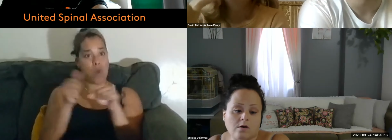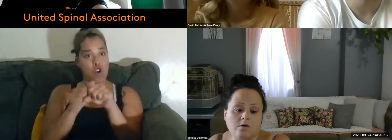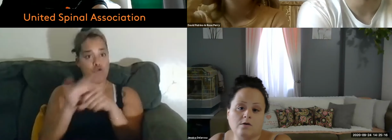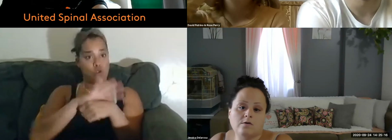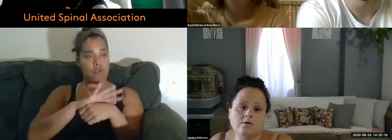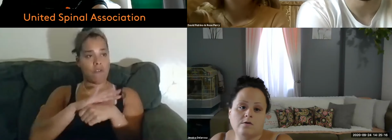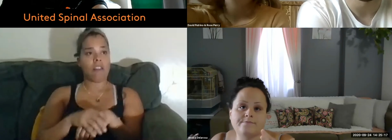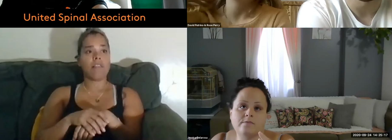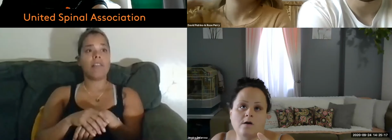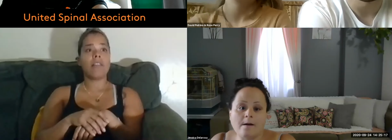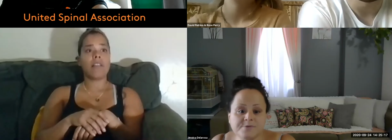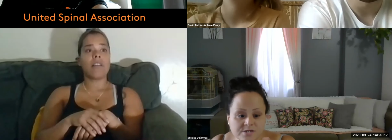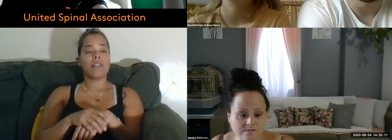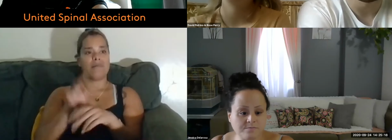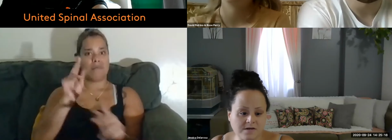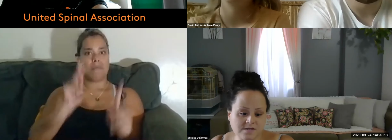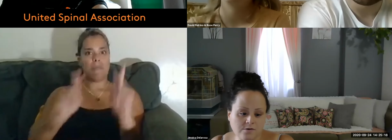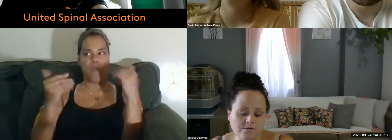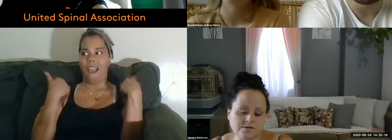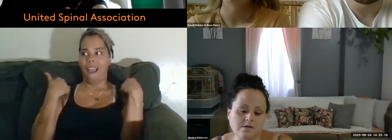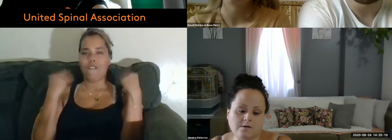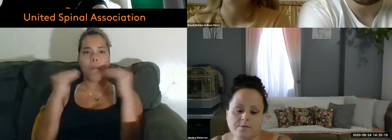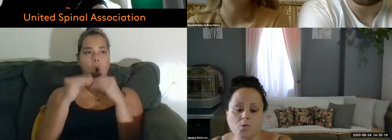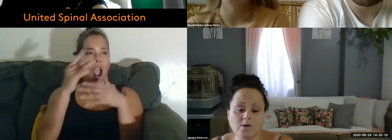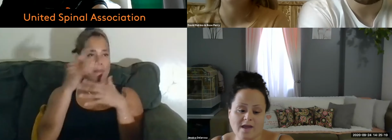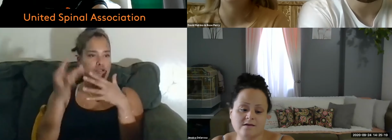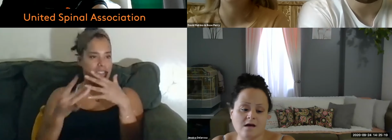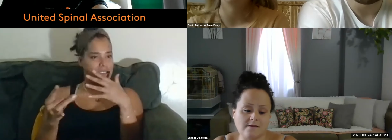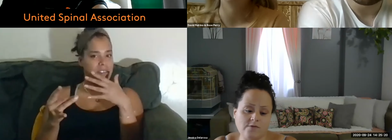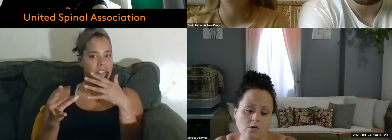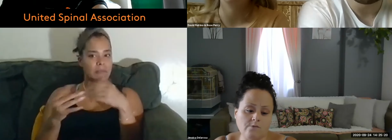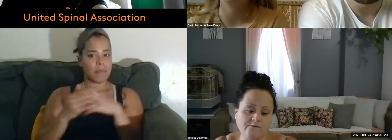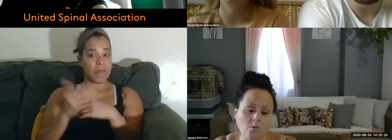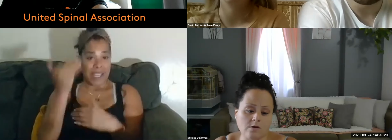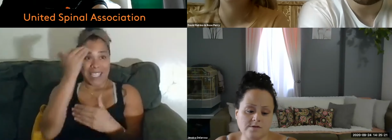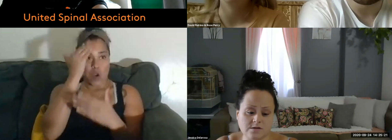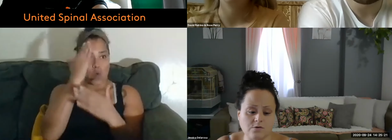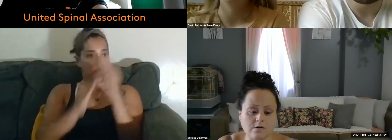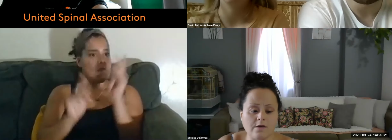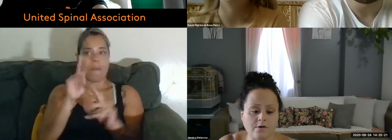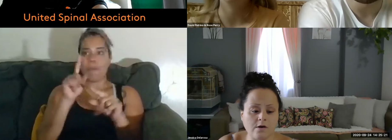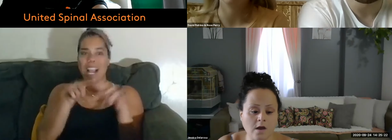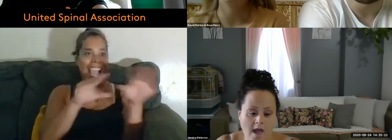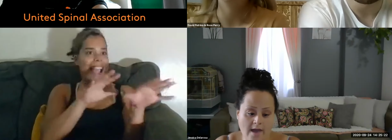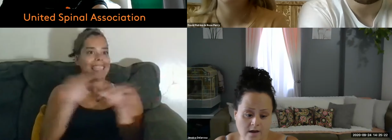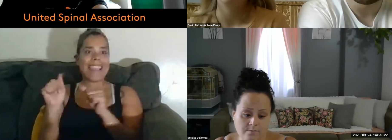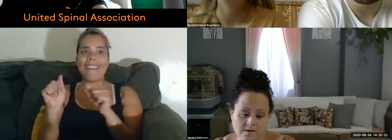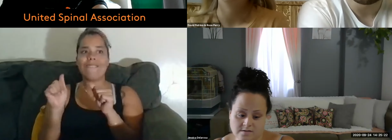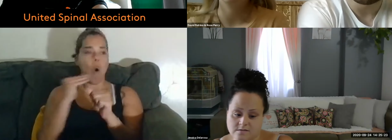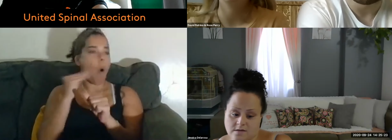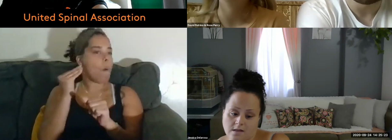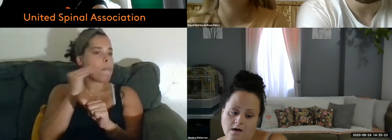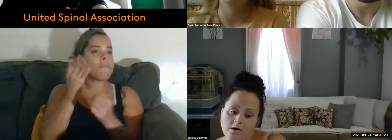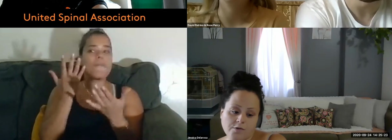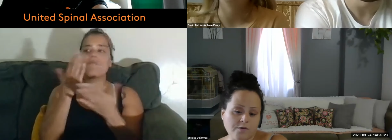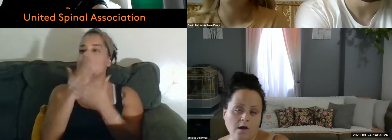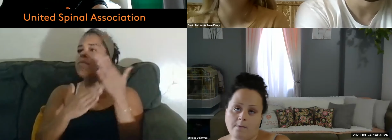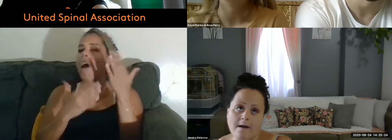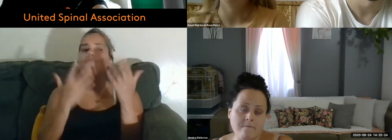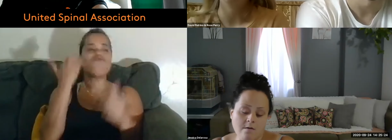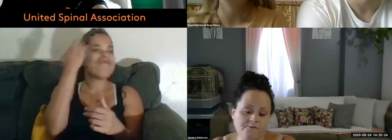more options, because I know there's a lot of people who cannot leave their home for one reason or another. And now because of